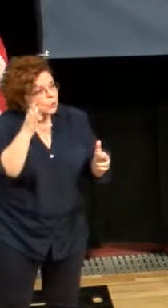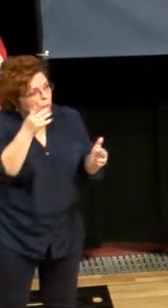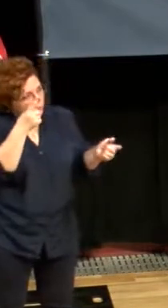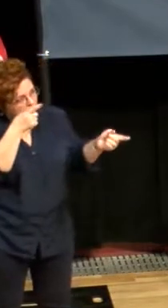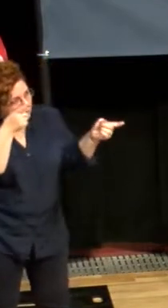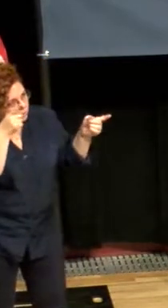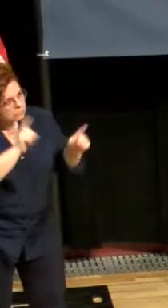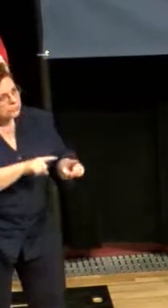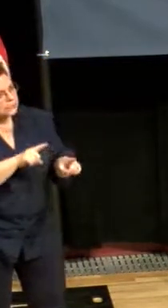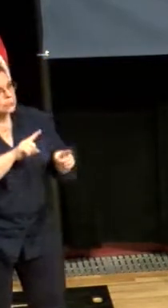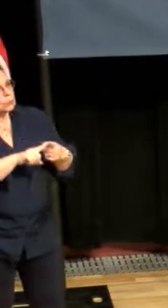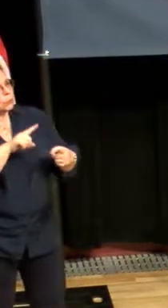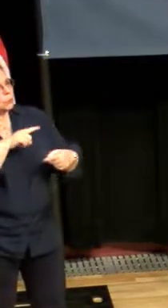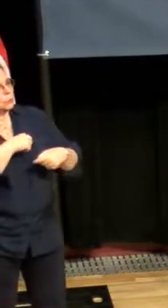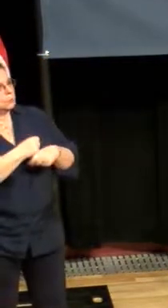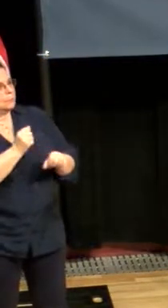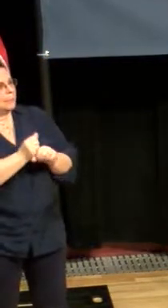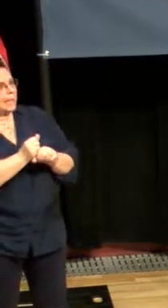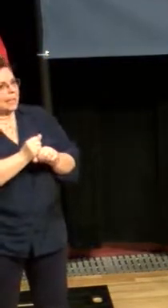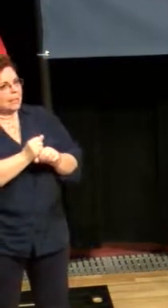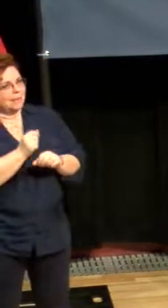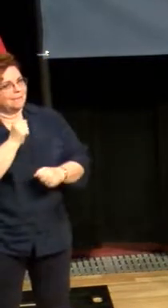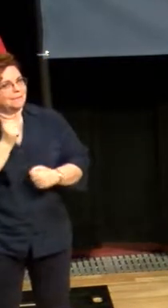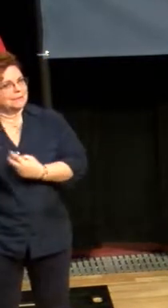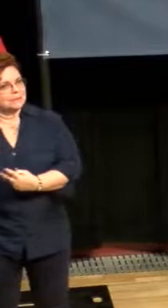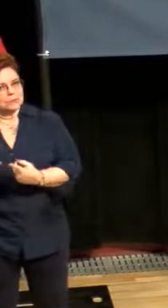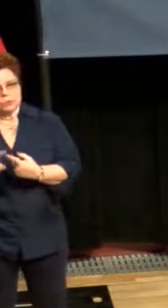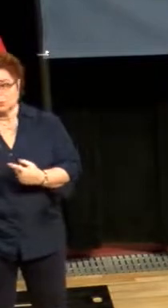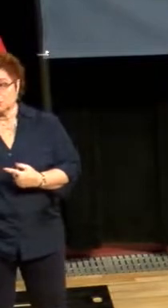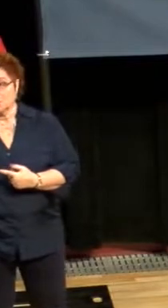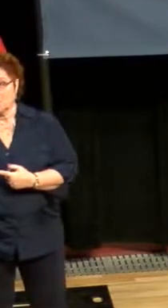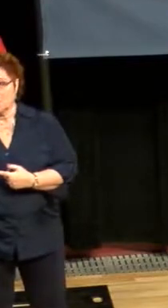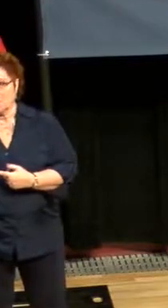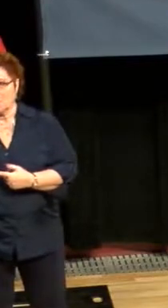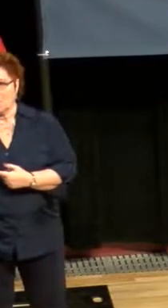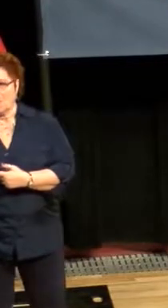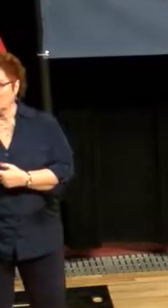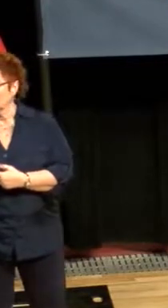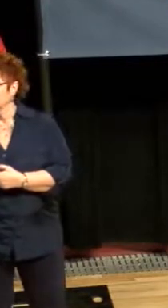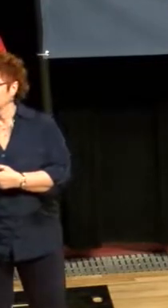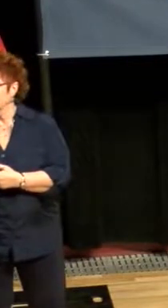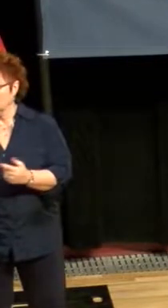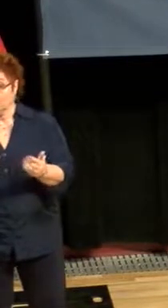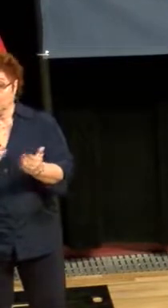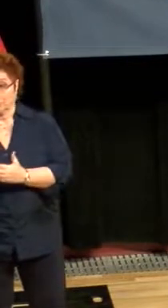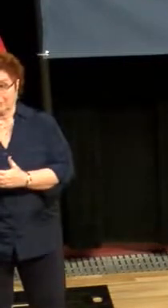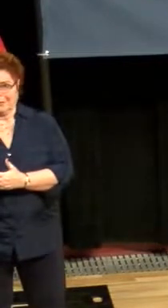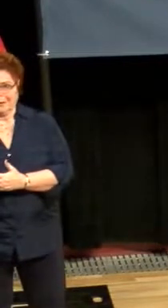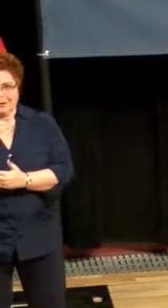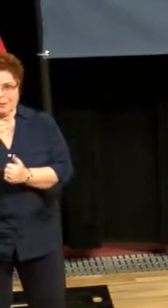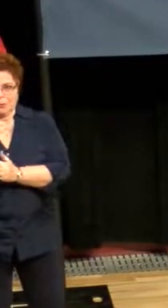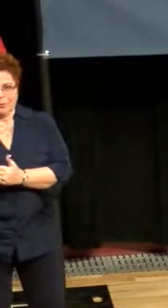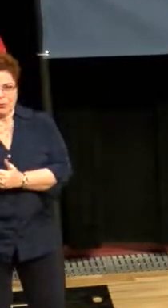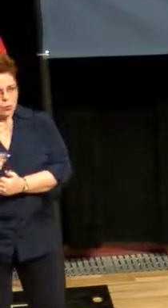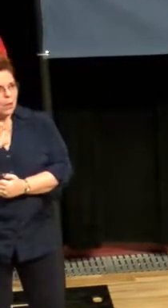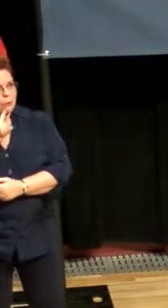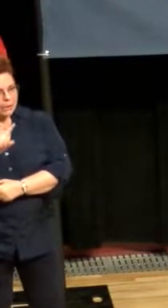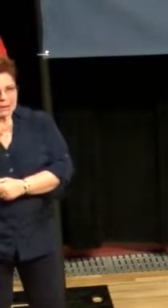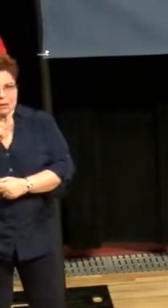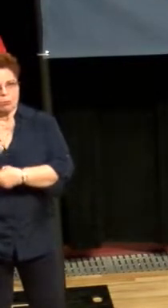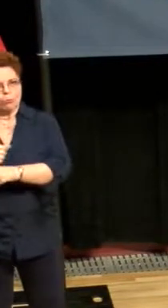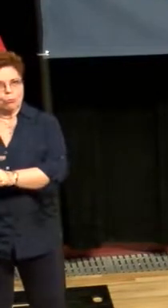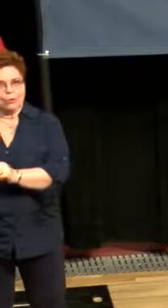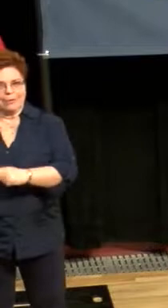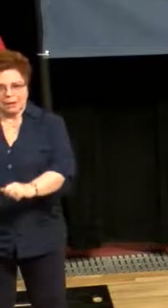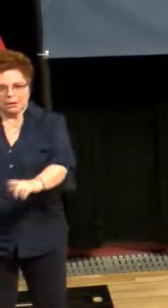to make a side trip to Homestead, bring some of your fellow candidates, and really put this on the front